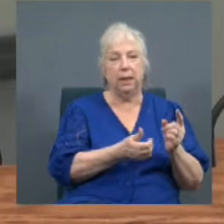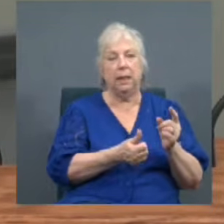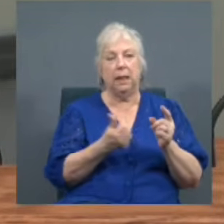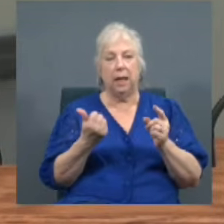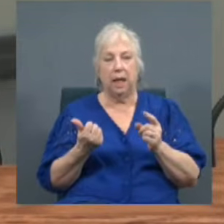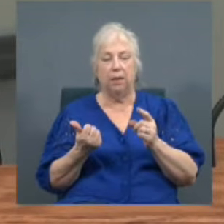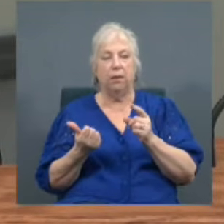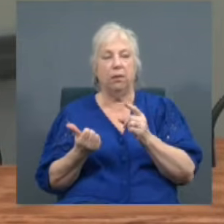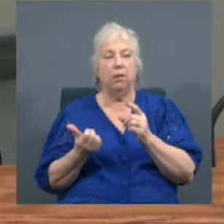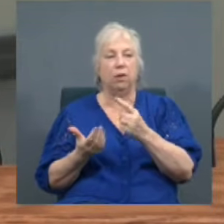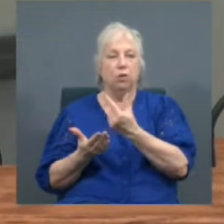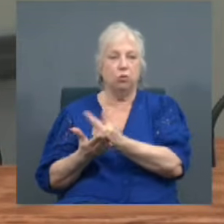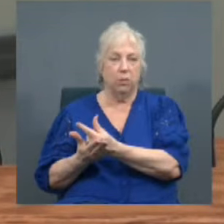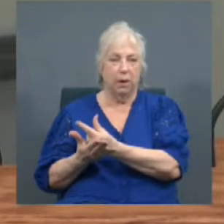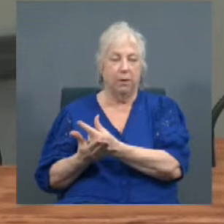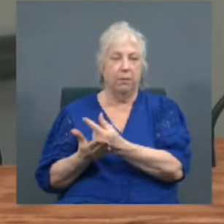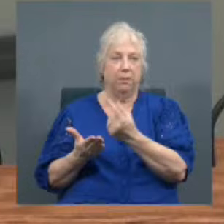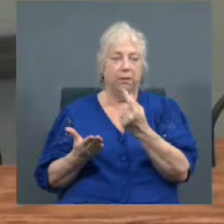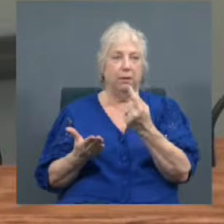for,